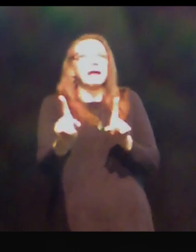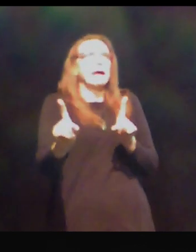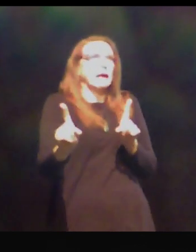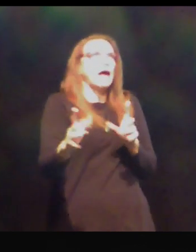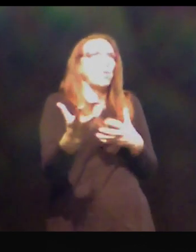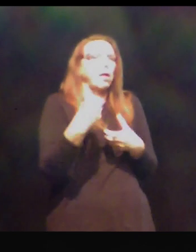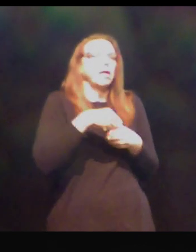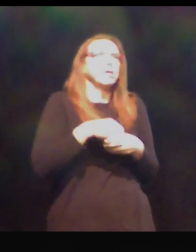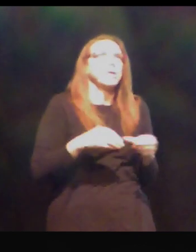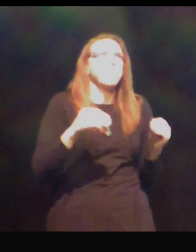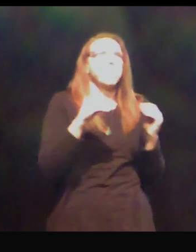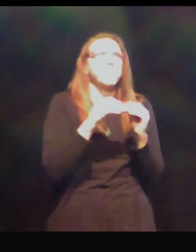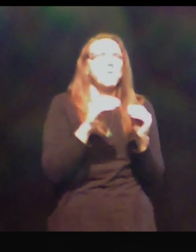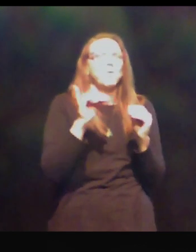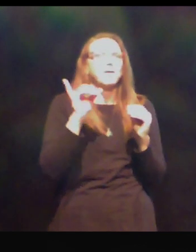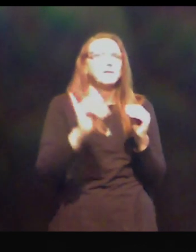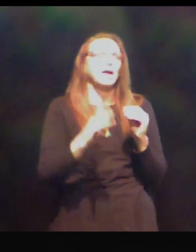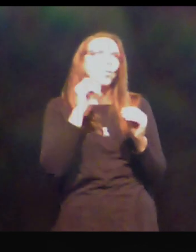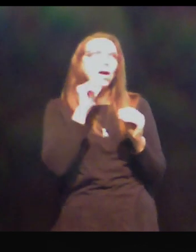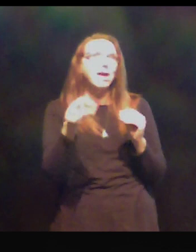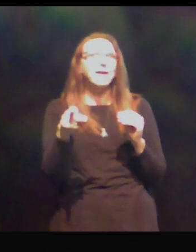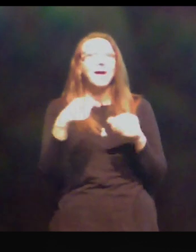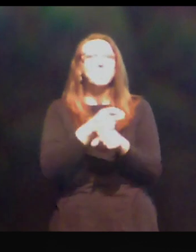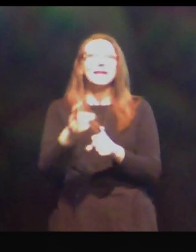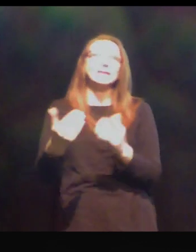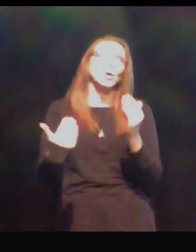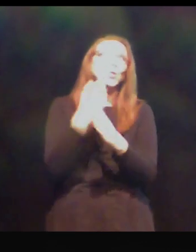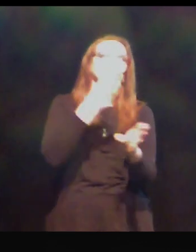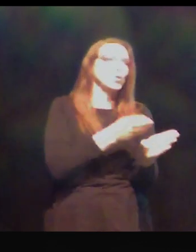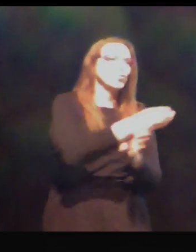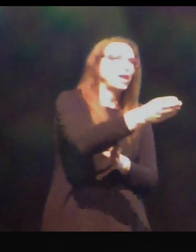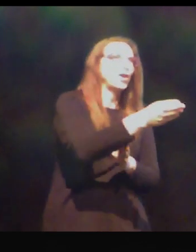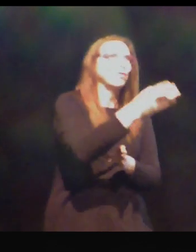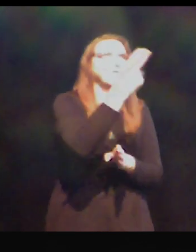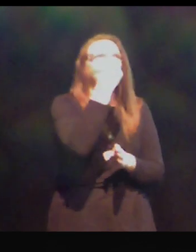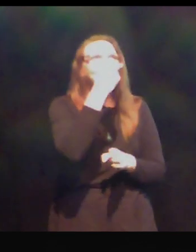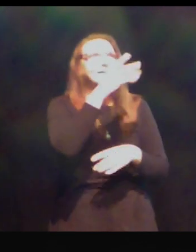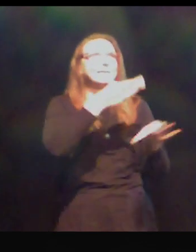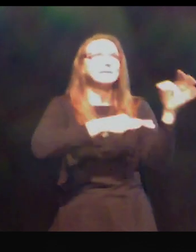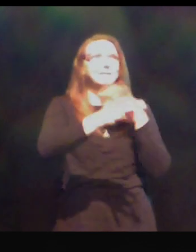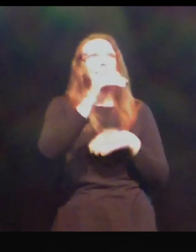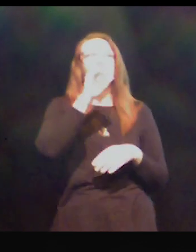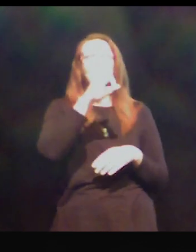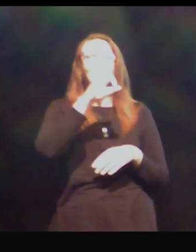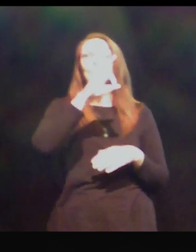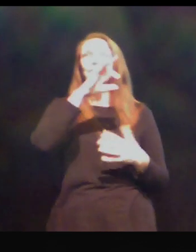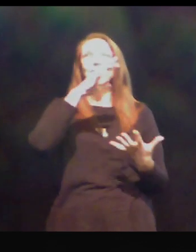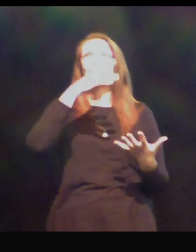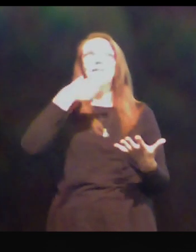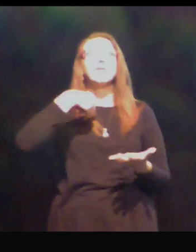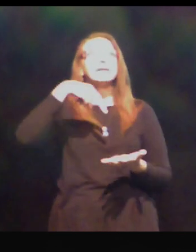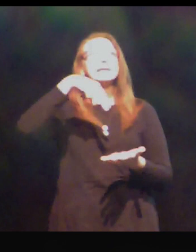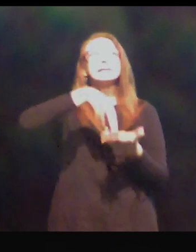more, like, hey, why let's not try to make this the next new career instead of you know, having just a stand-up